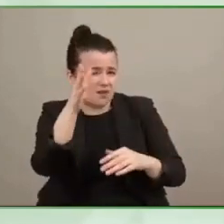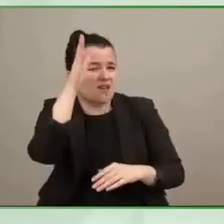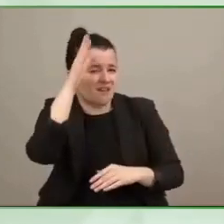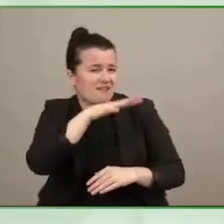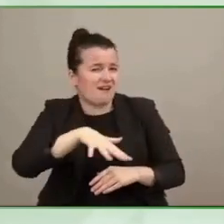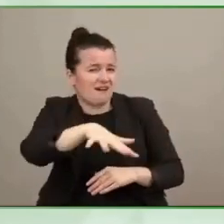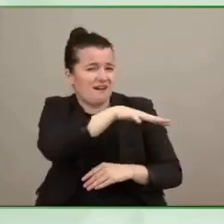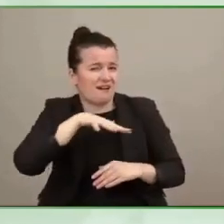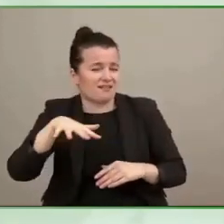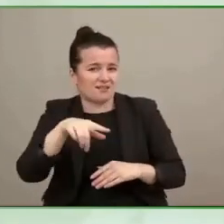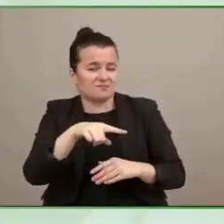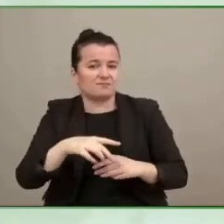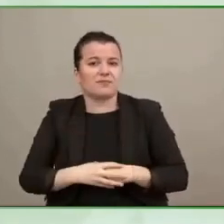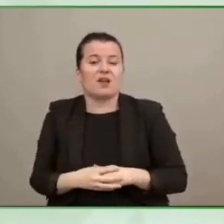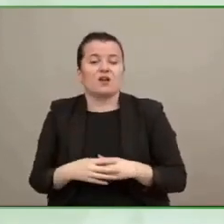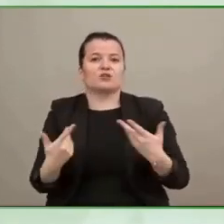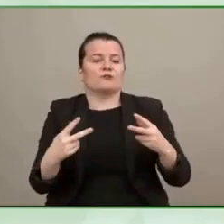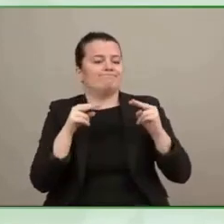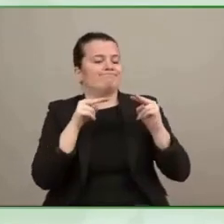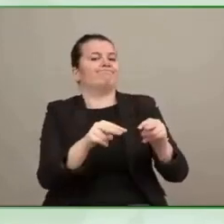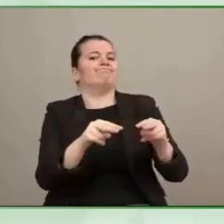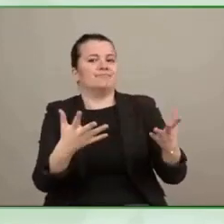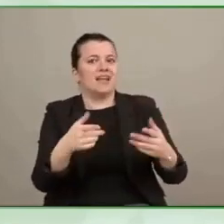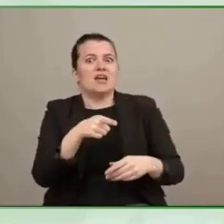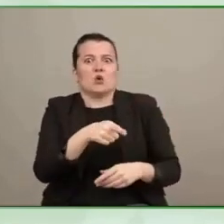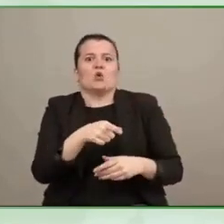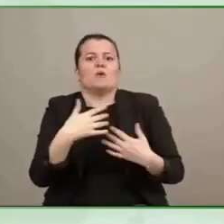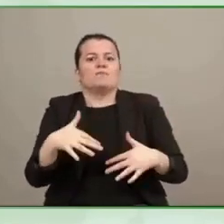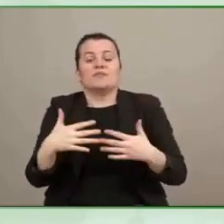make disability inclusive by